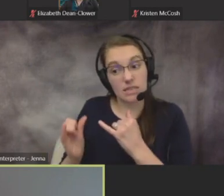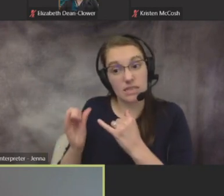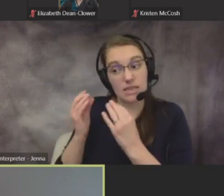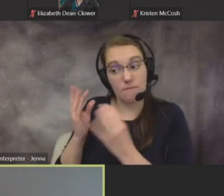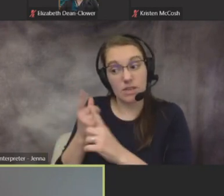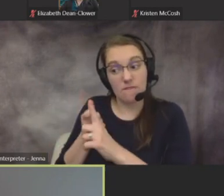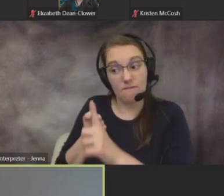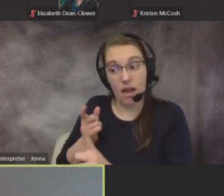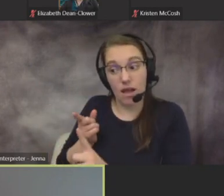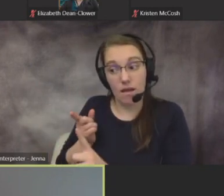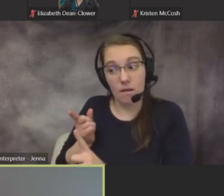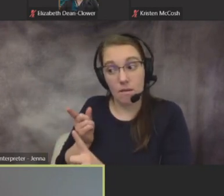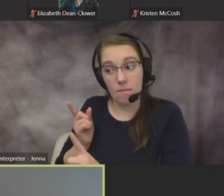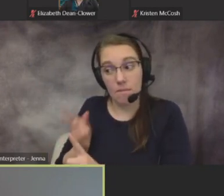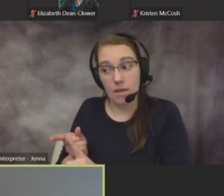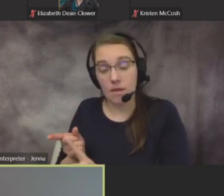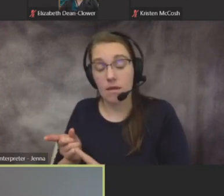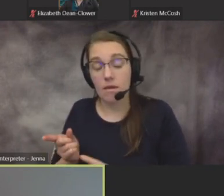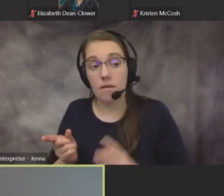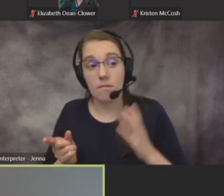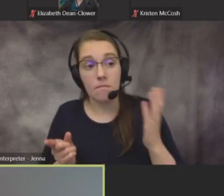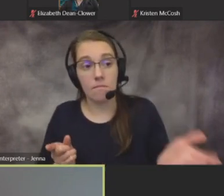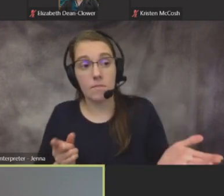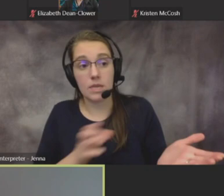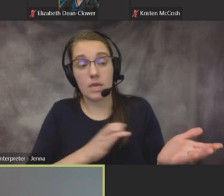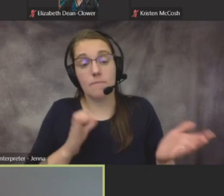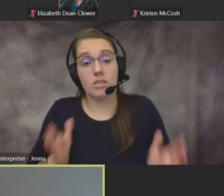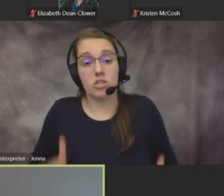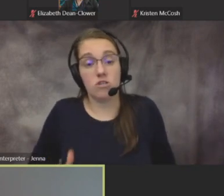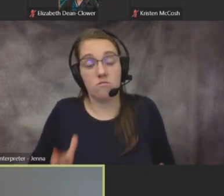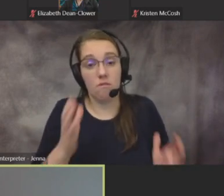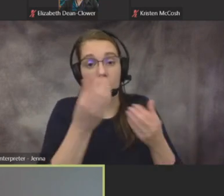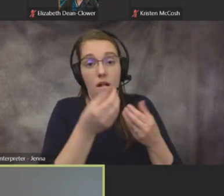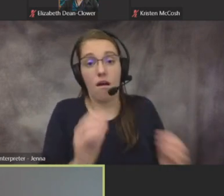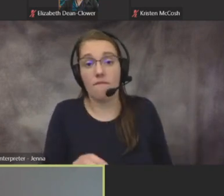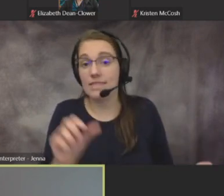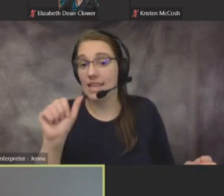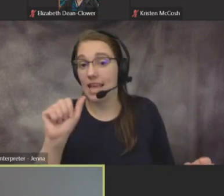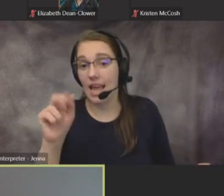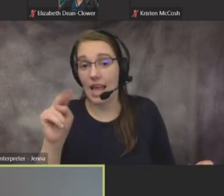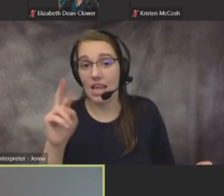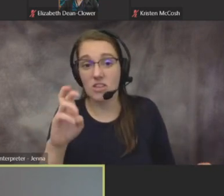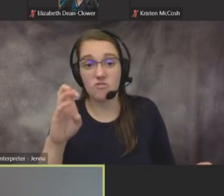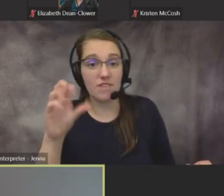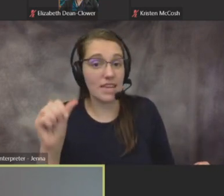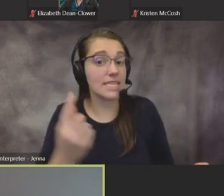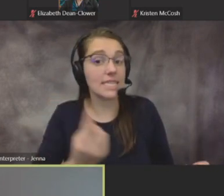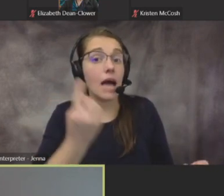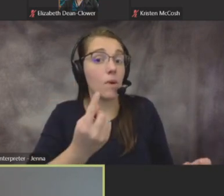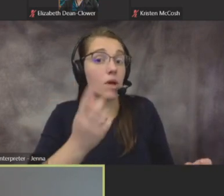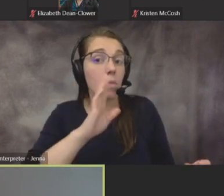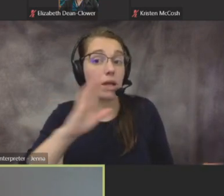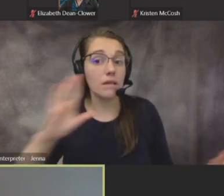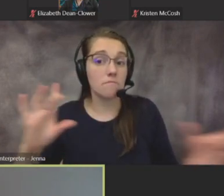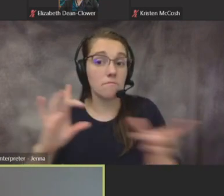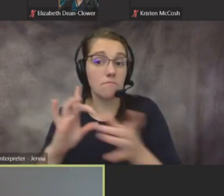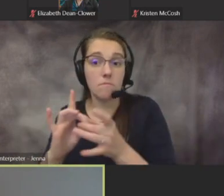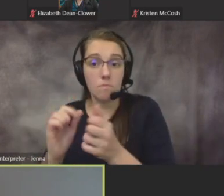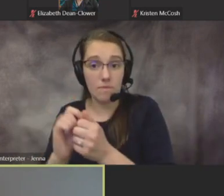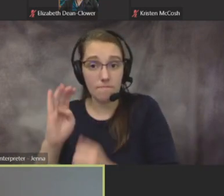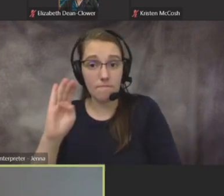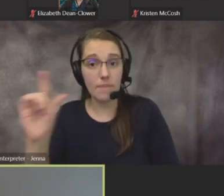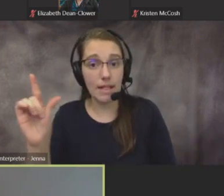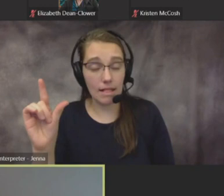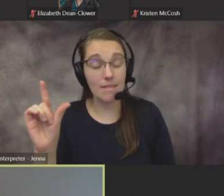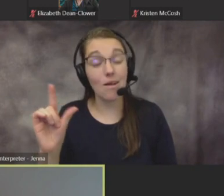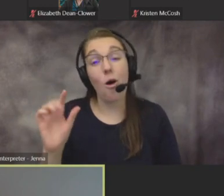the commissioner's office, Andrea, or someone from the commissioner's office was going to connect with him and